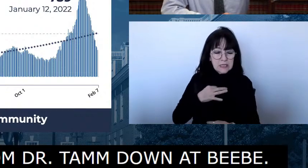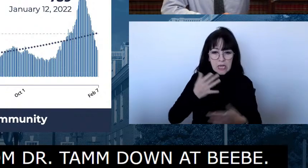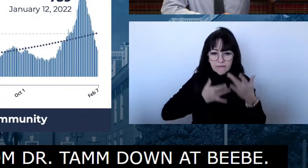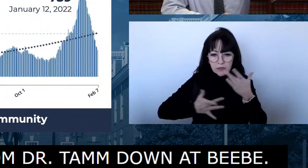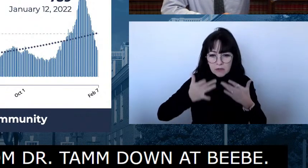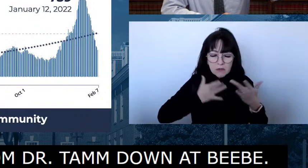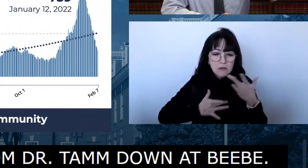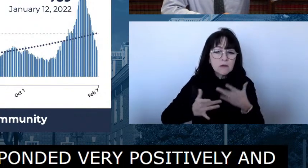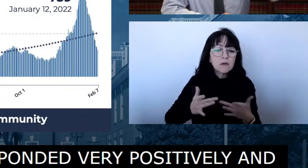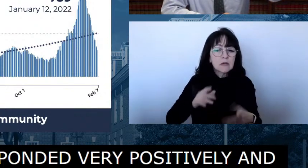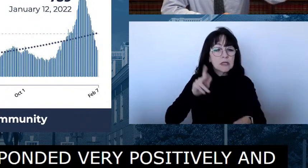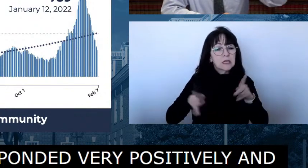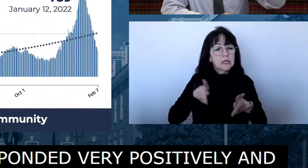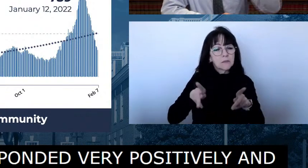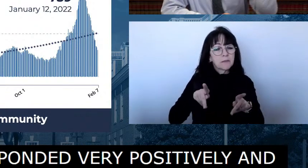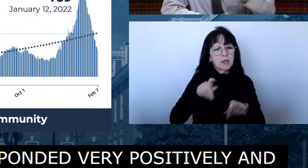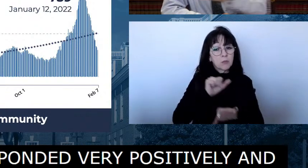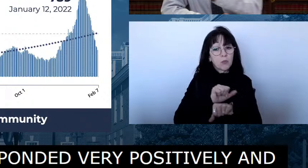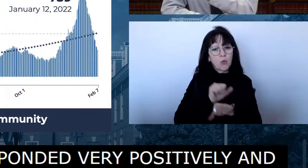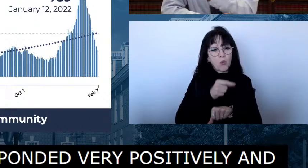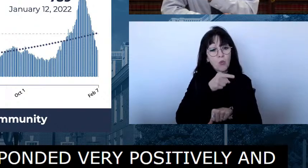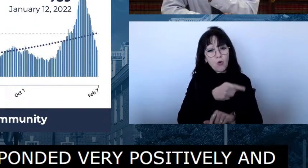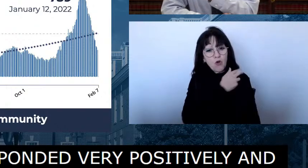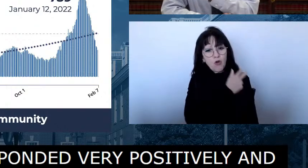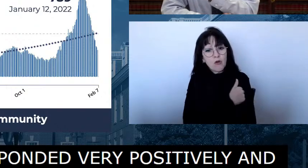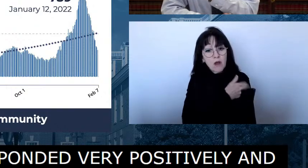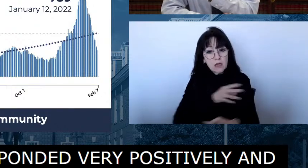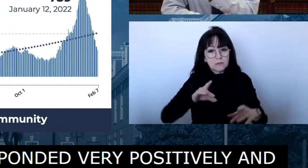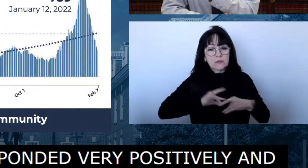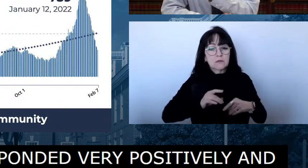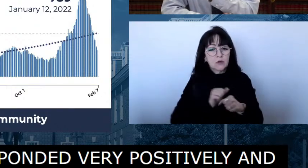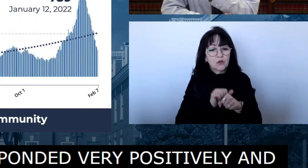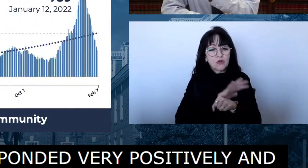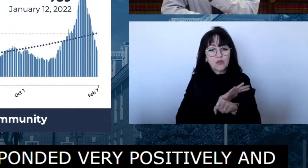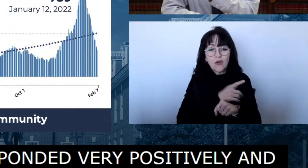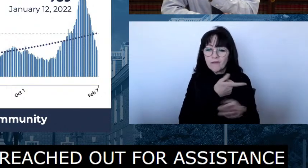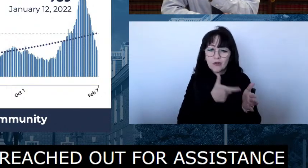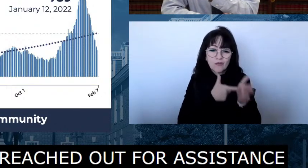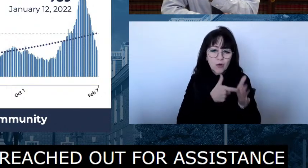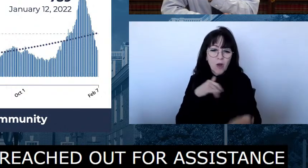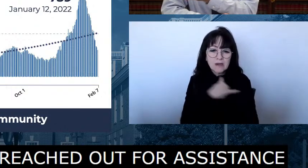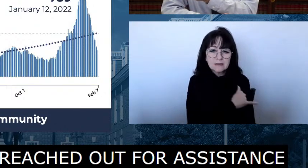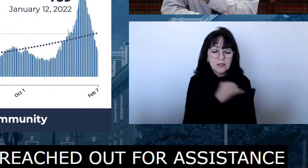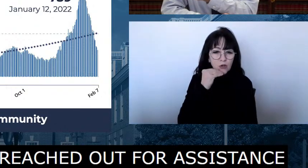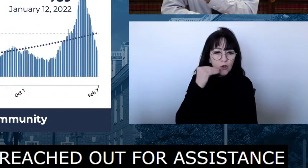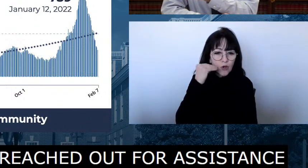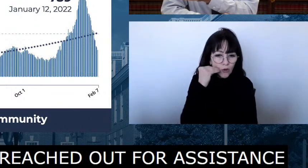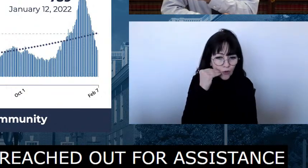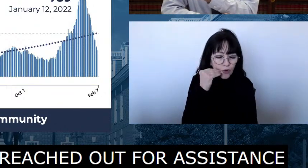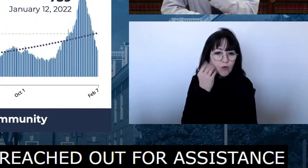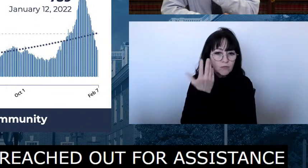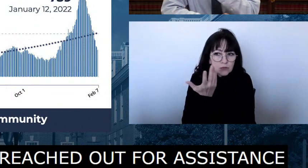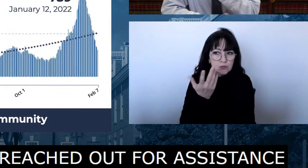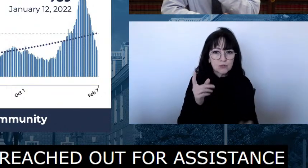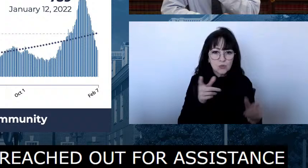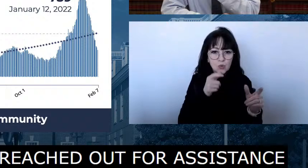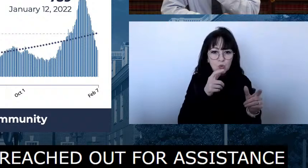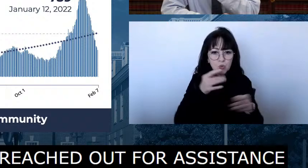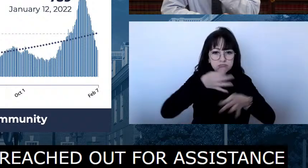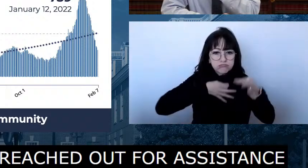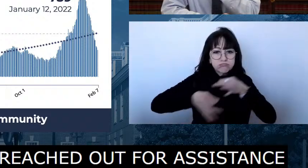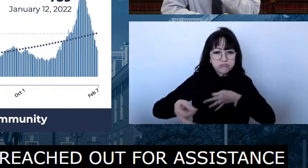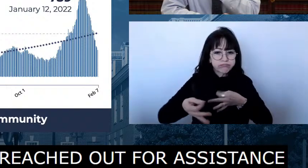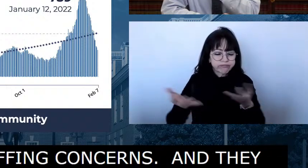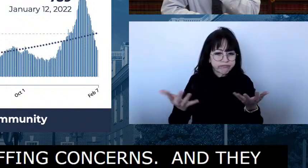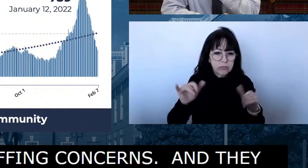the surge in patients, they also had personnel, had employees that were out because they tested positive. A little